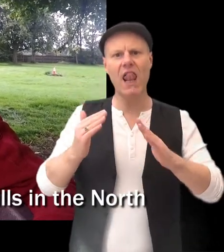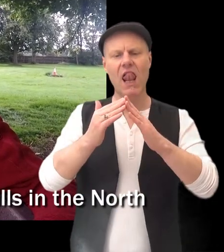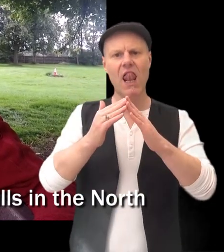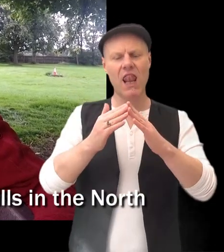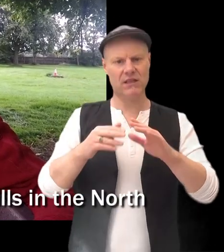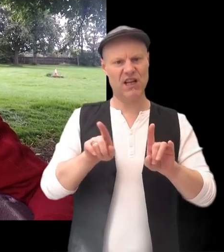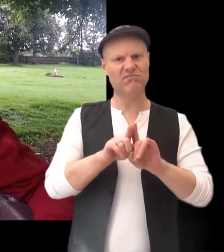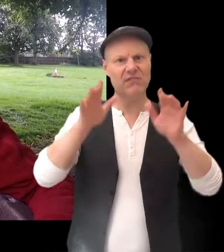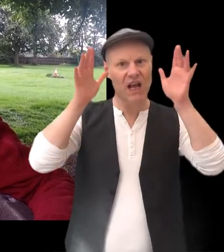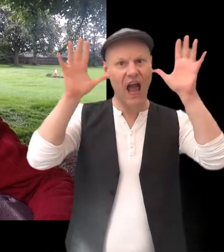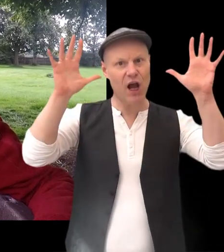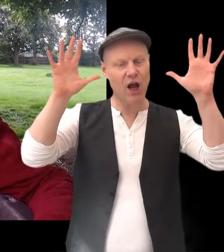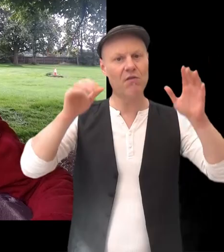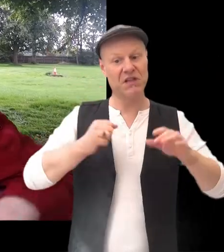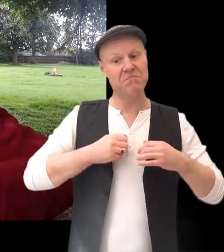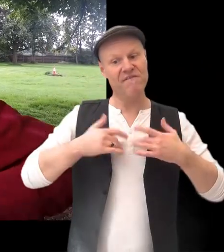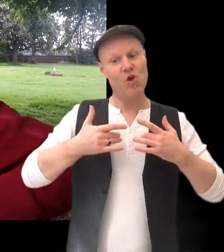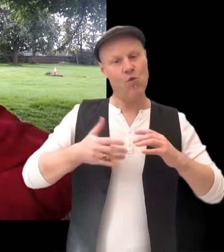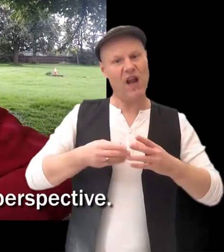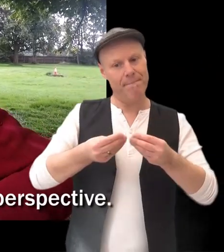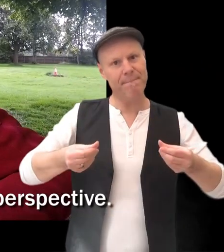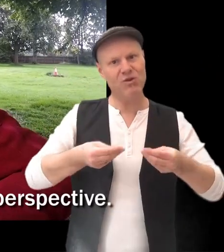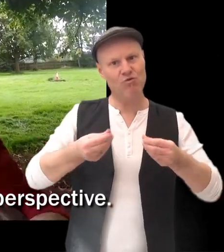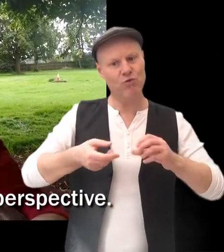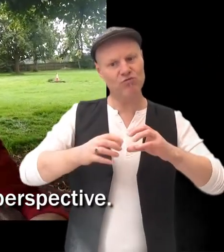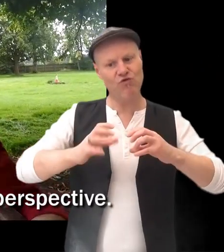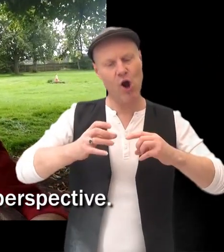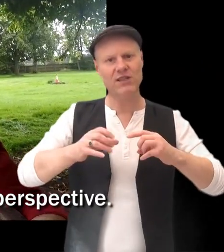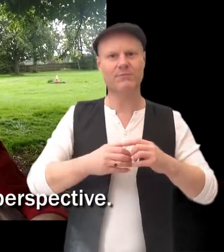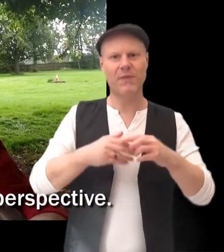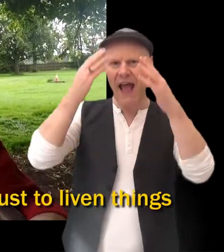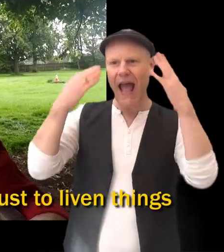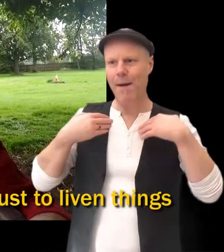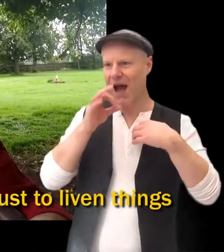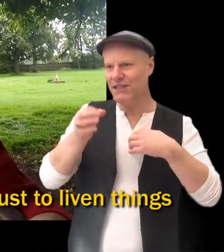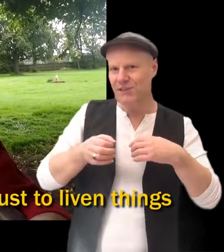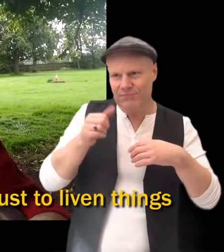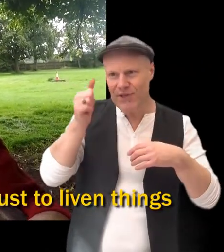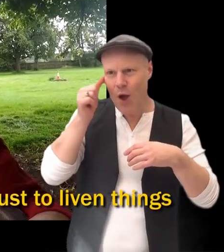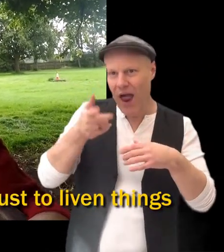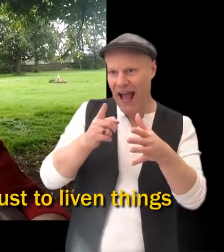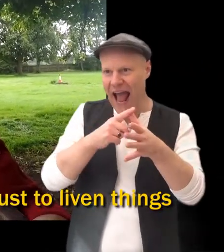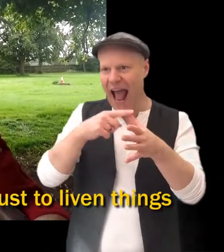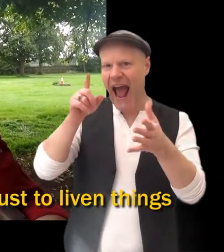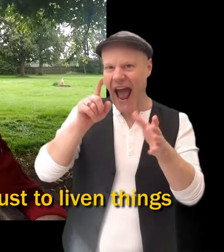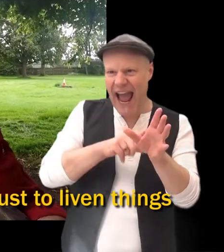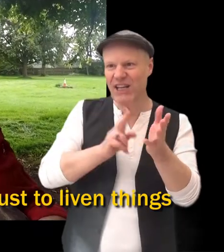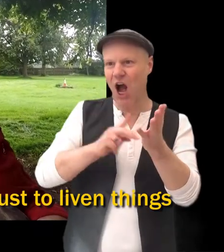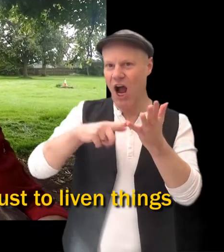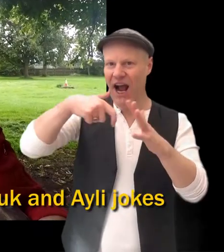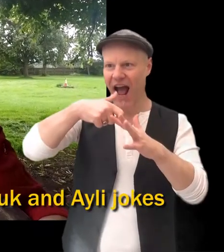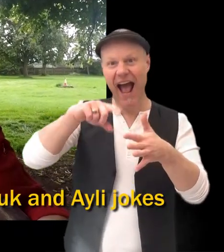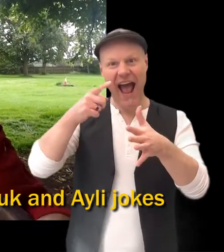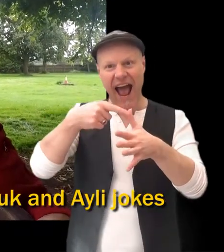Cannock. But that's from the mineral perspective. So, you know, just to liven things up a little bit, you don't know, happen to know any Aynuk